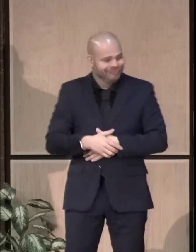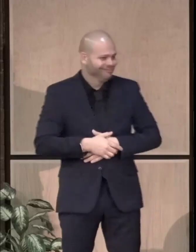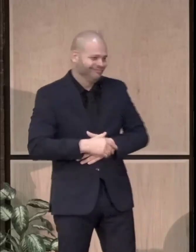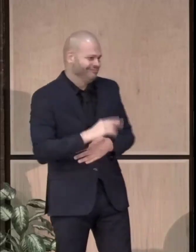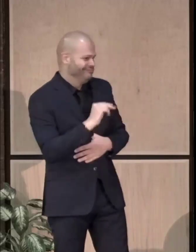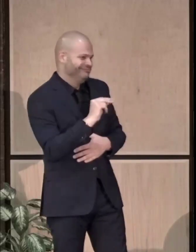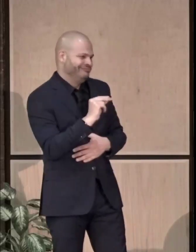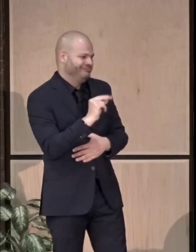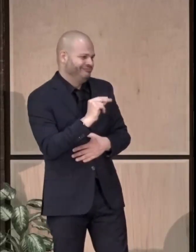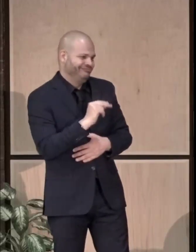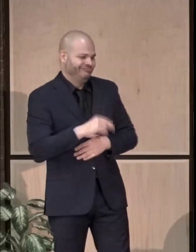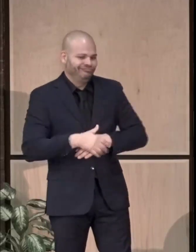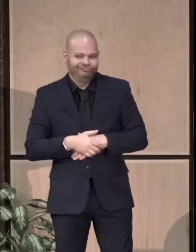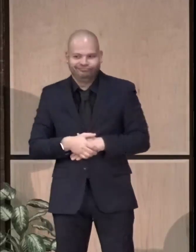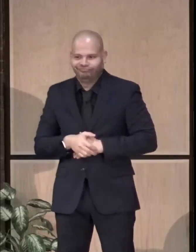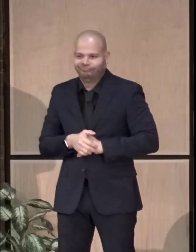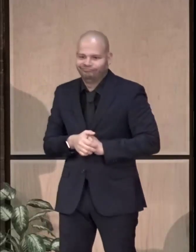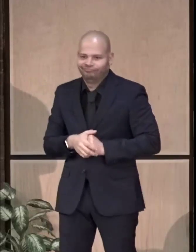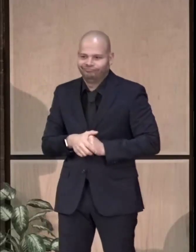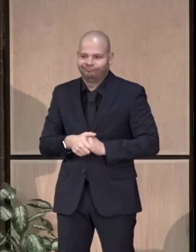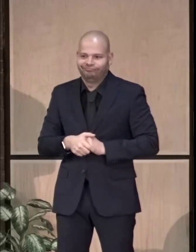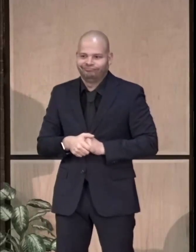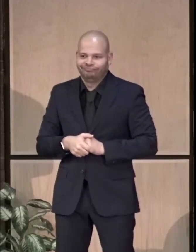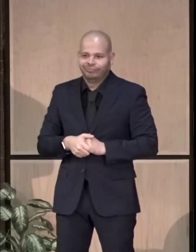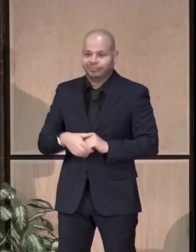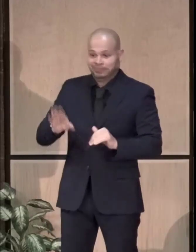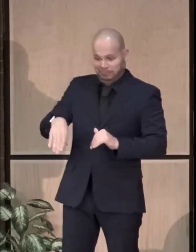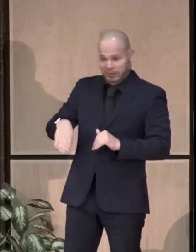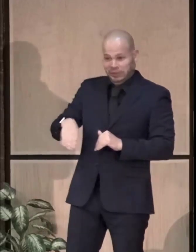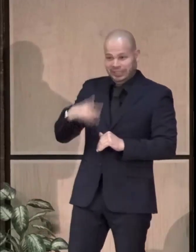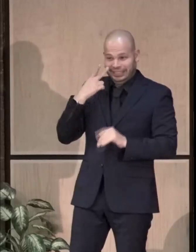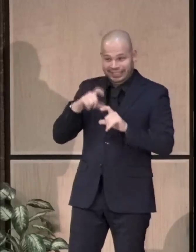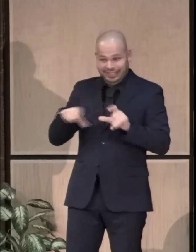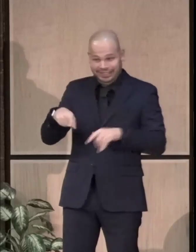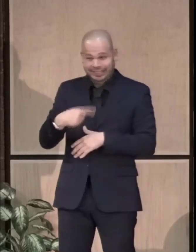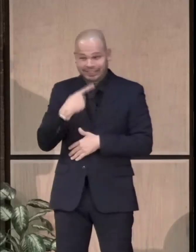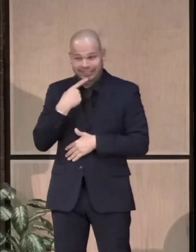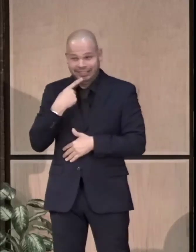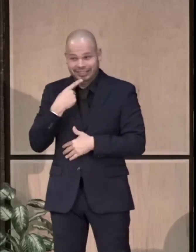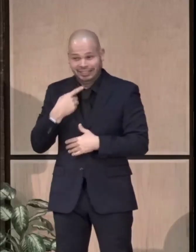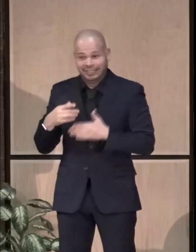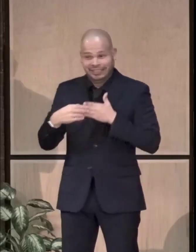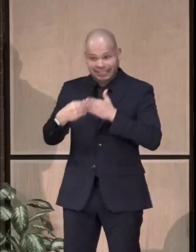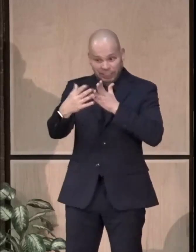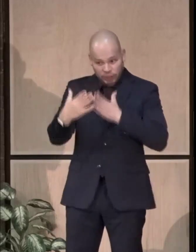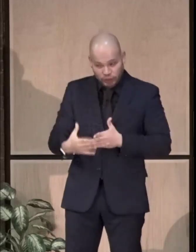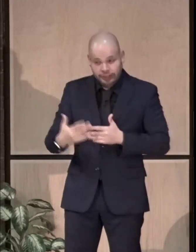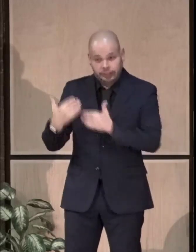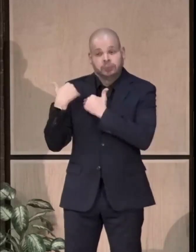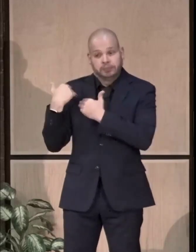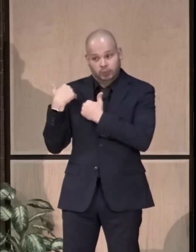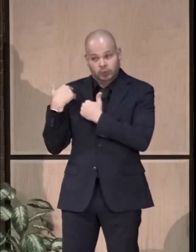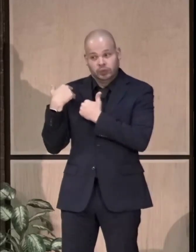Now, at the bottom, it says under leader responsibilities, unit commanders are responsible for monitoring their